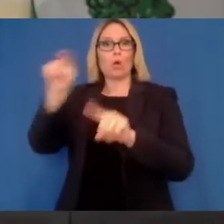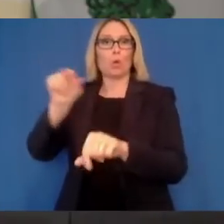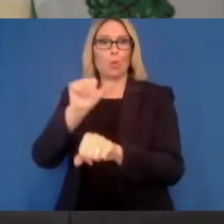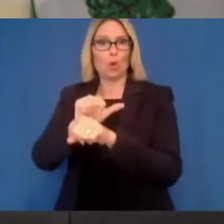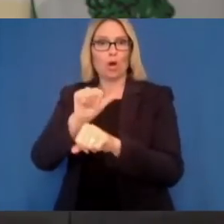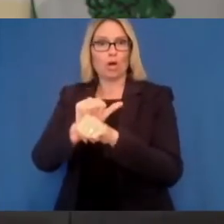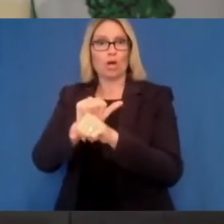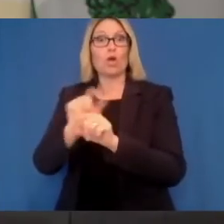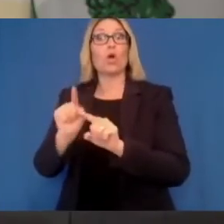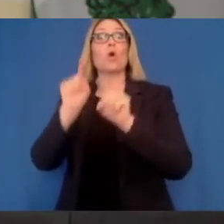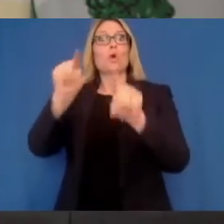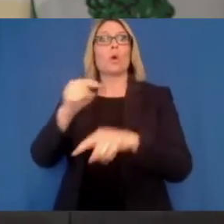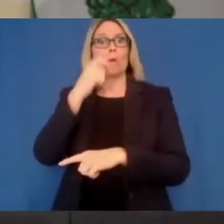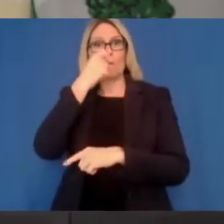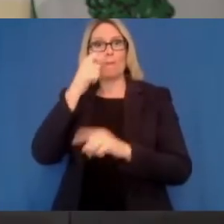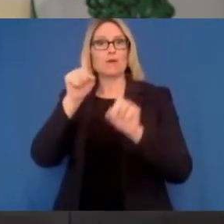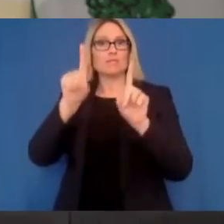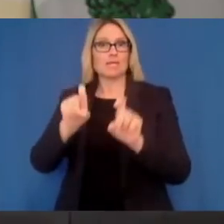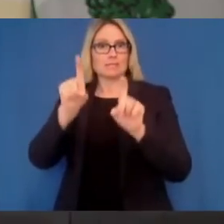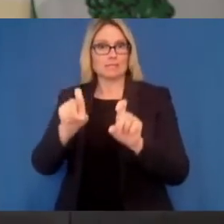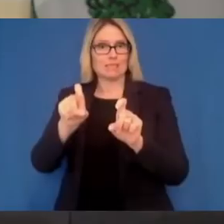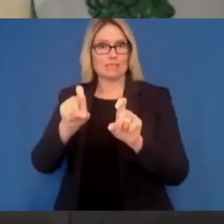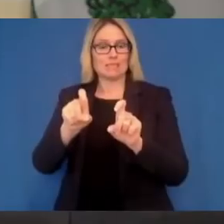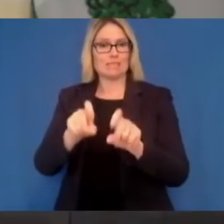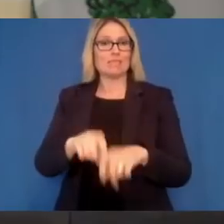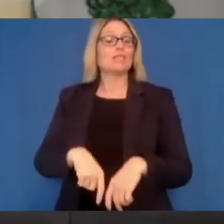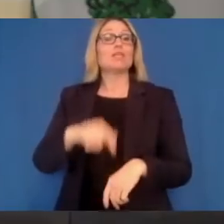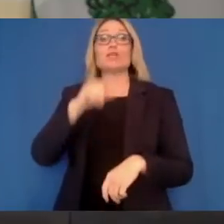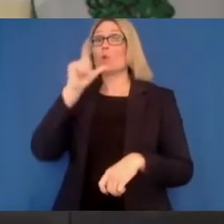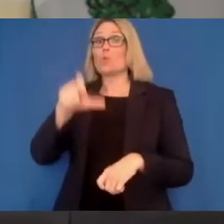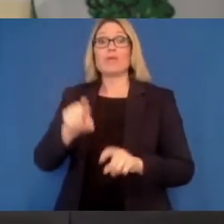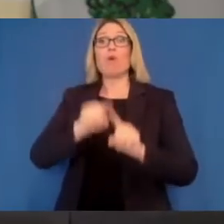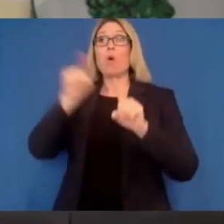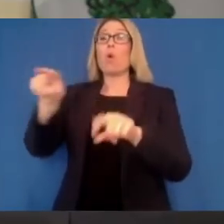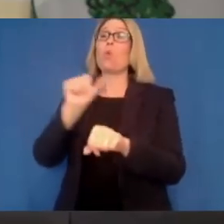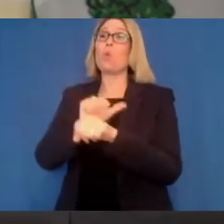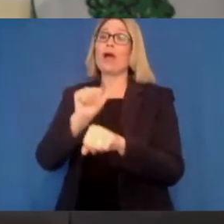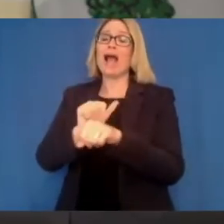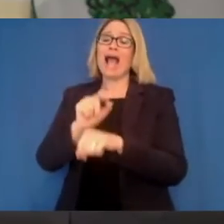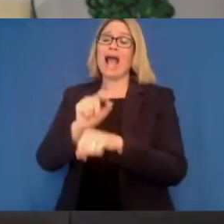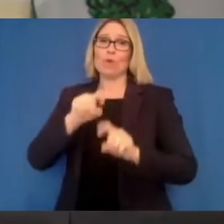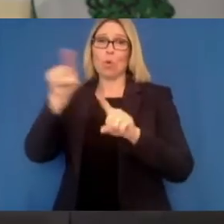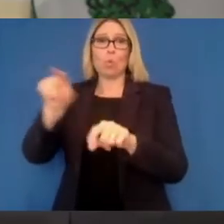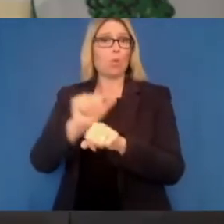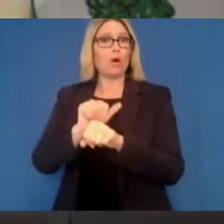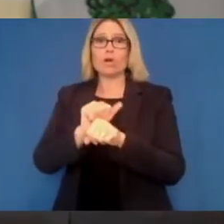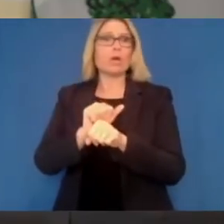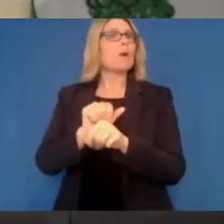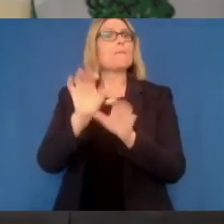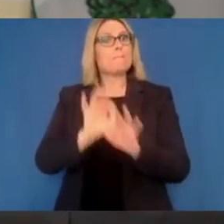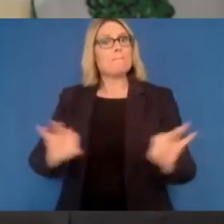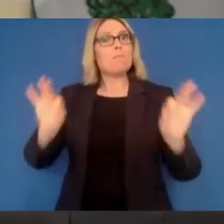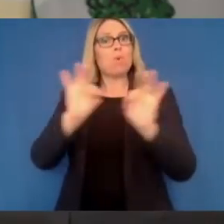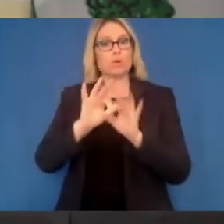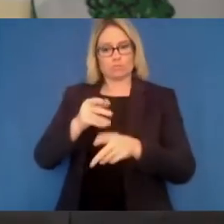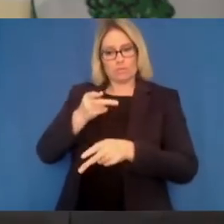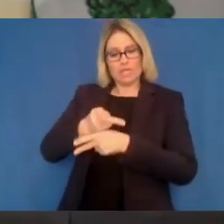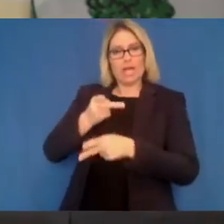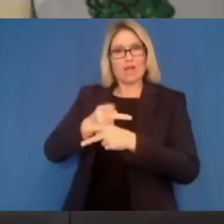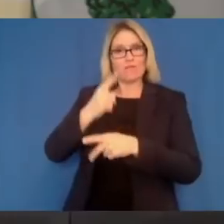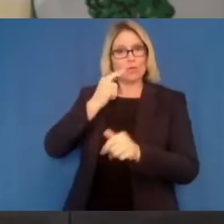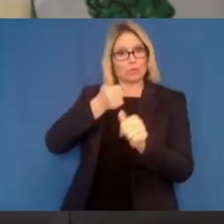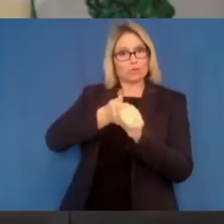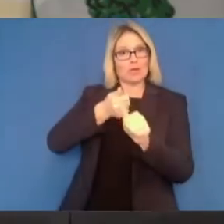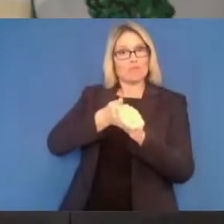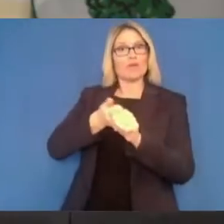tested. We don't need work heroes. We need you to be careful, to do your part for our community